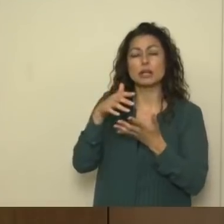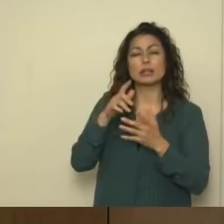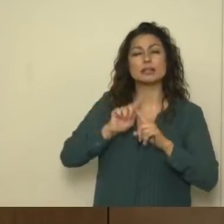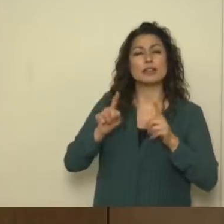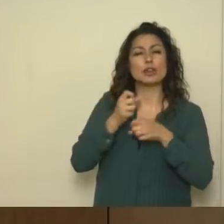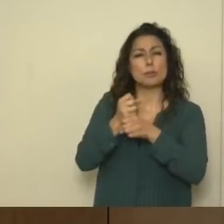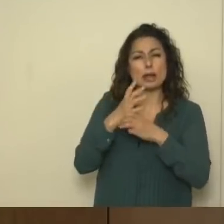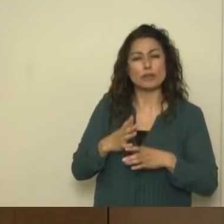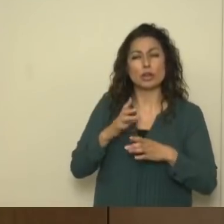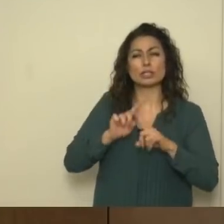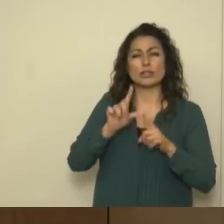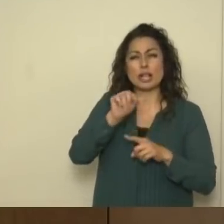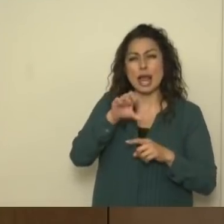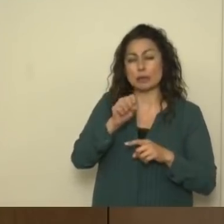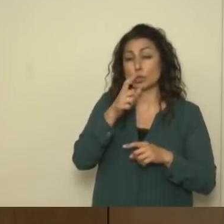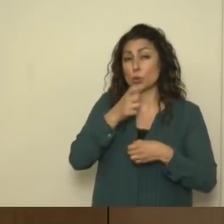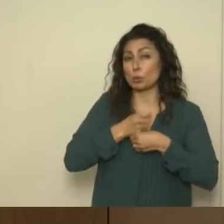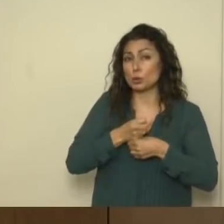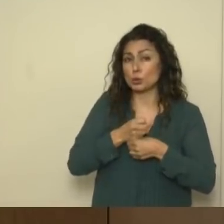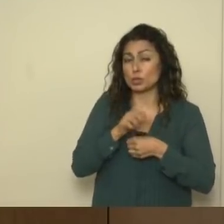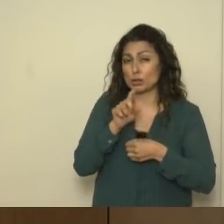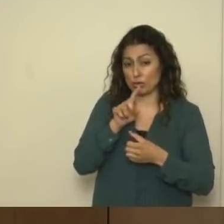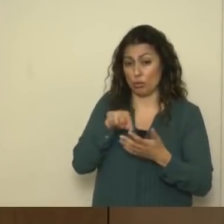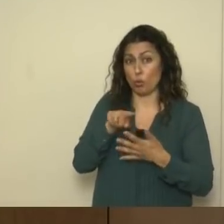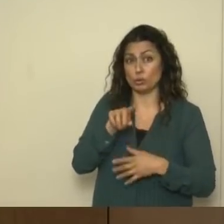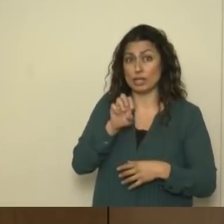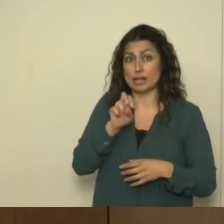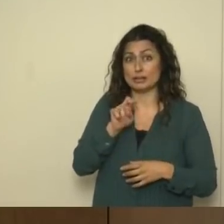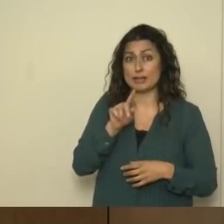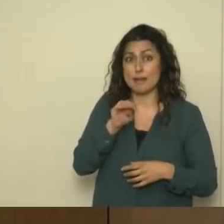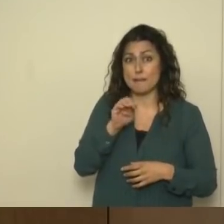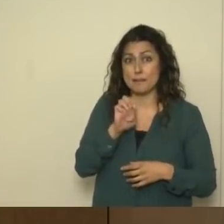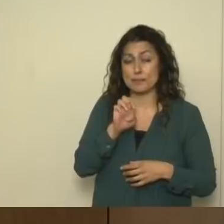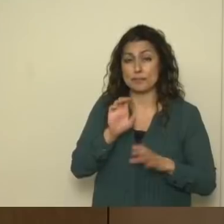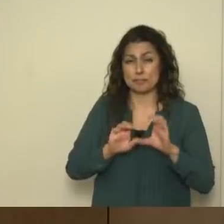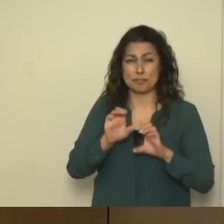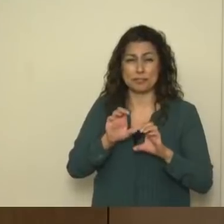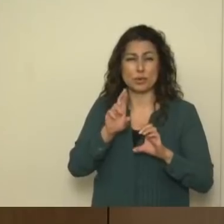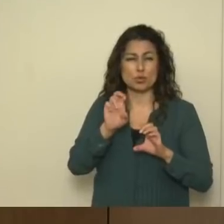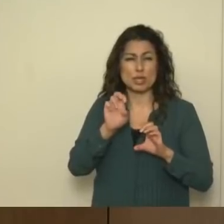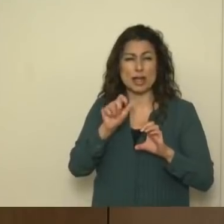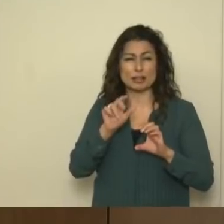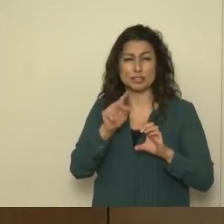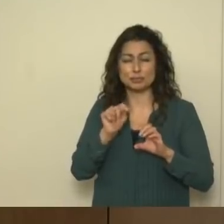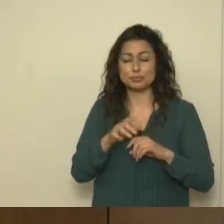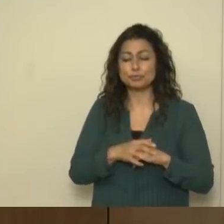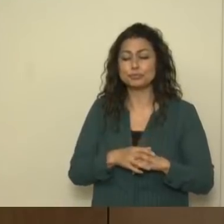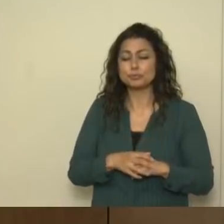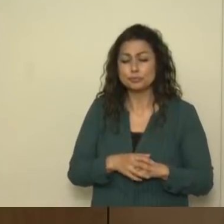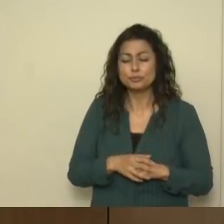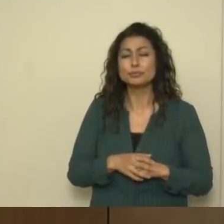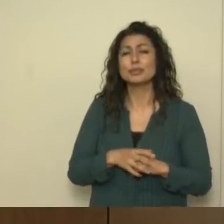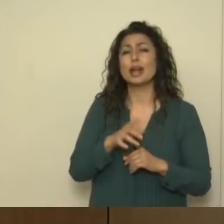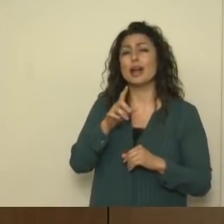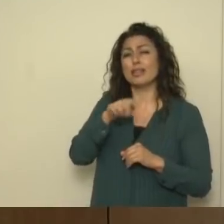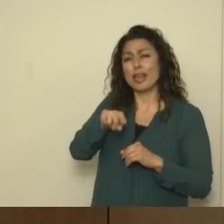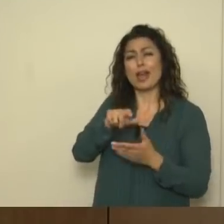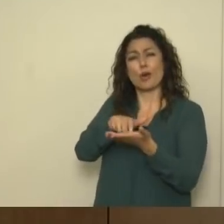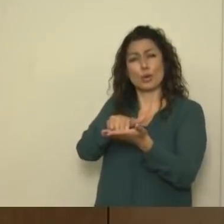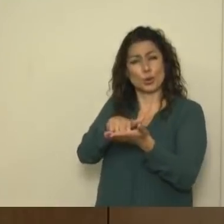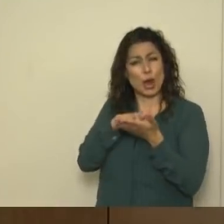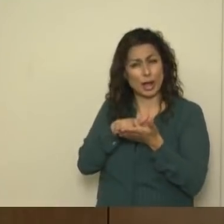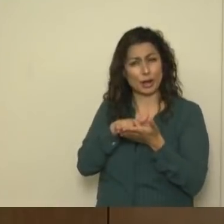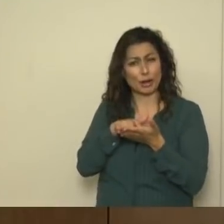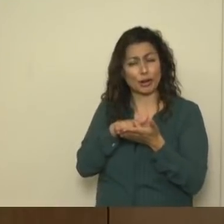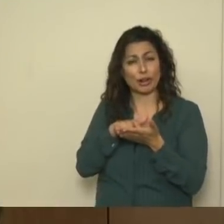and laboratories that produce enzymes that are, the reagents, enzymes, that are required